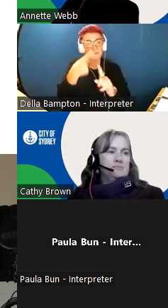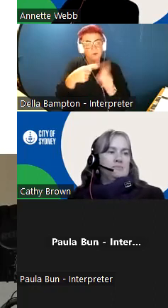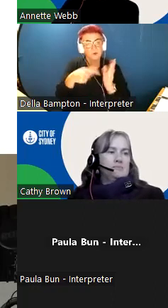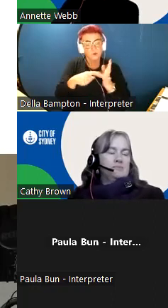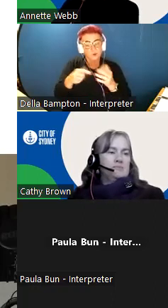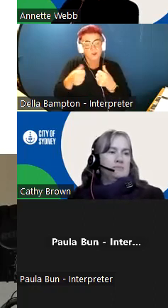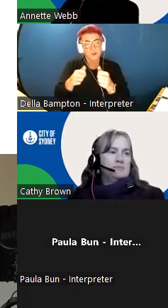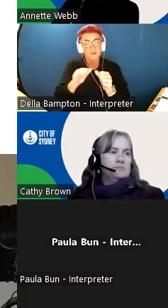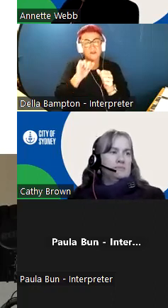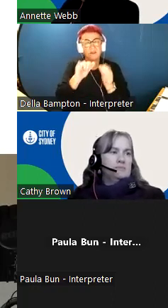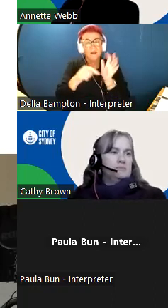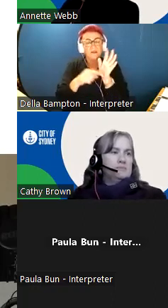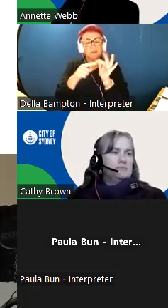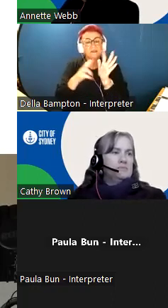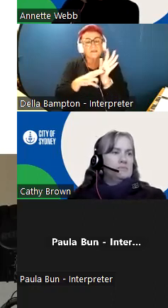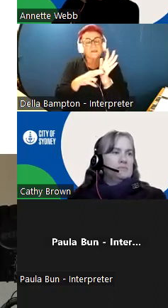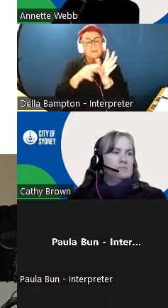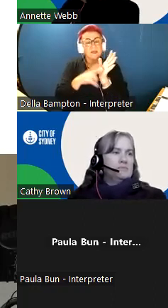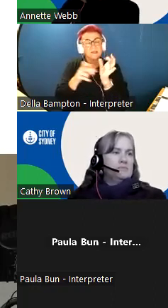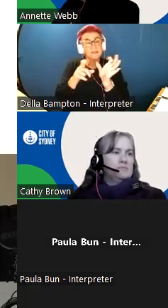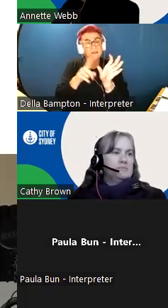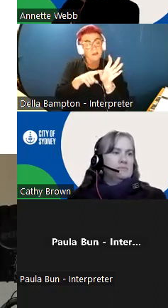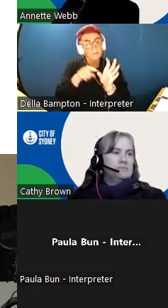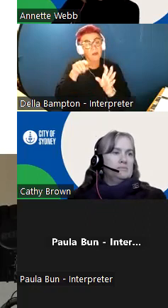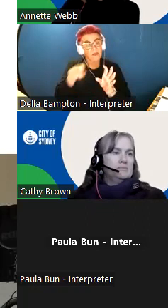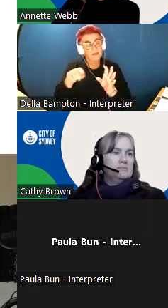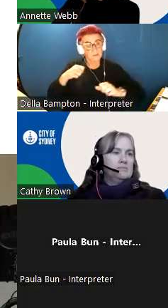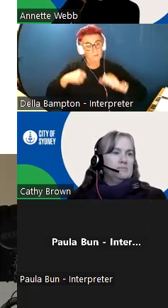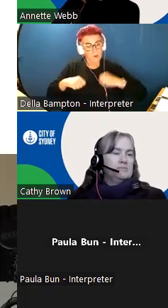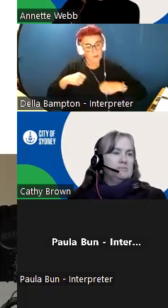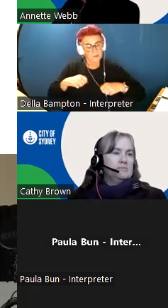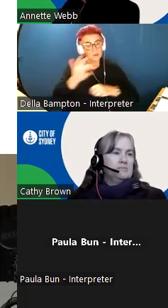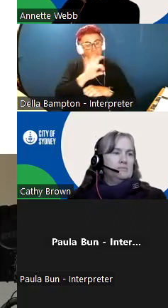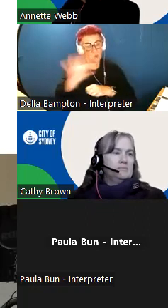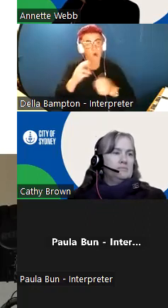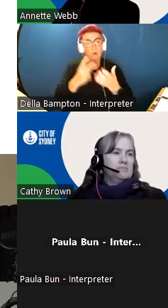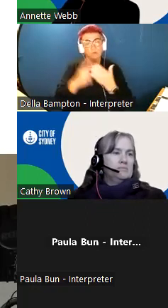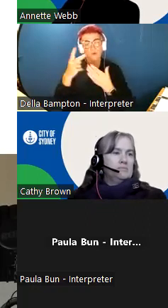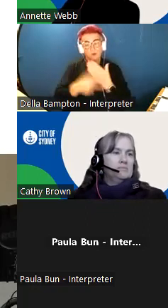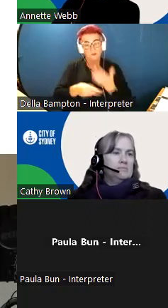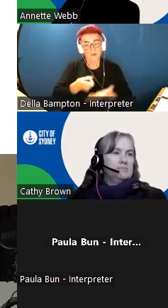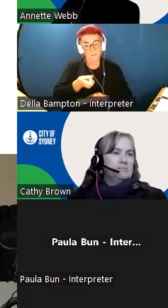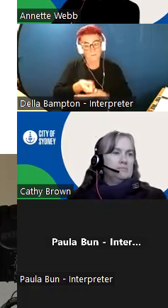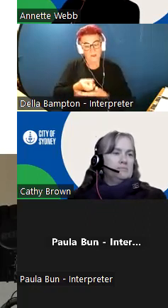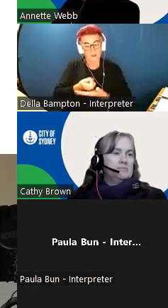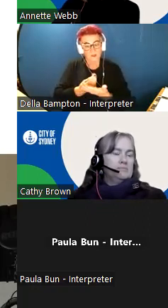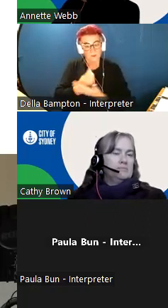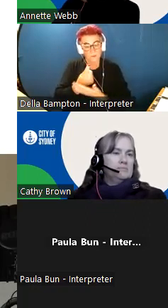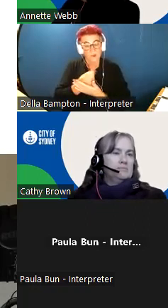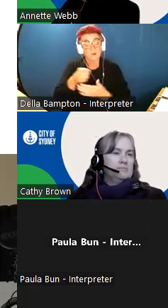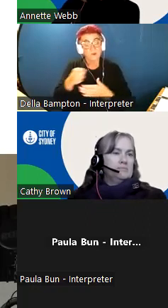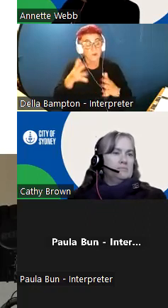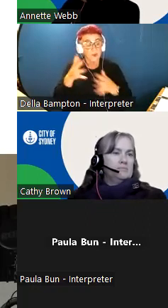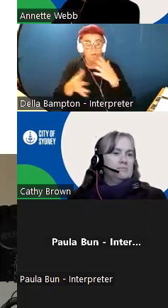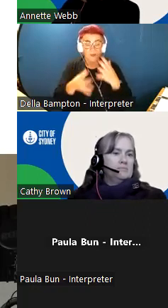tenancy. But please note that this is a practice-based, not a project-based opportunity. This means that you